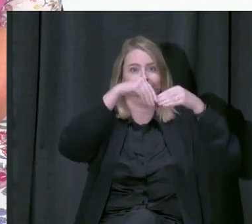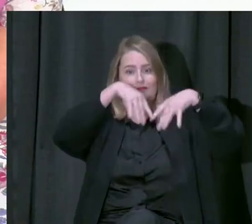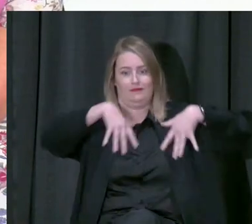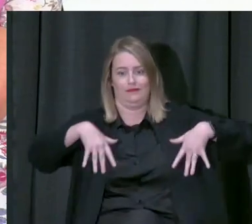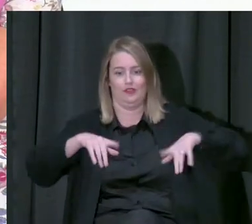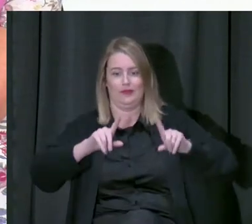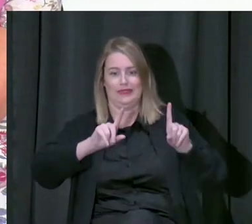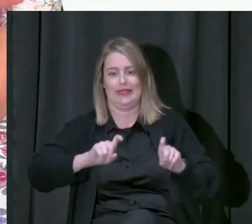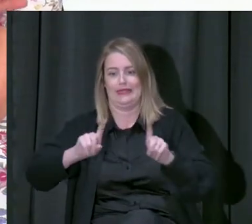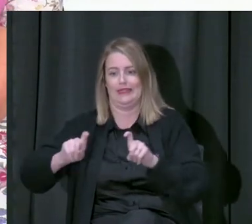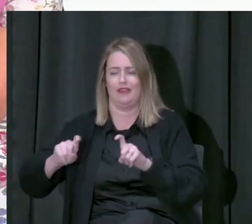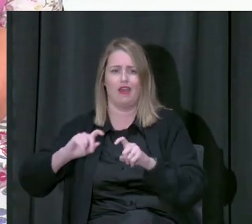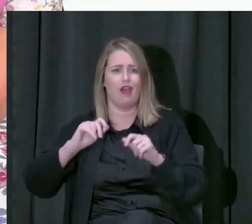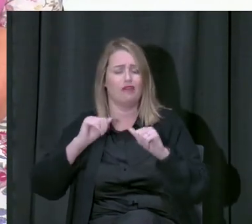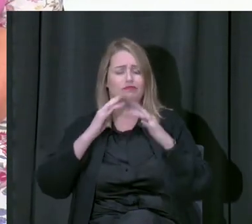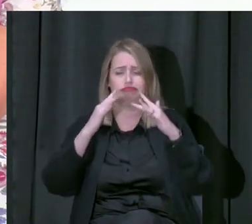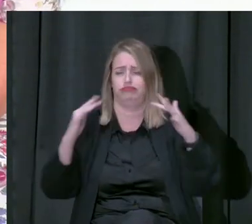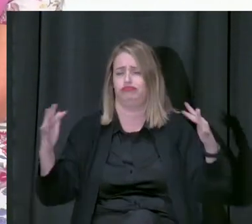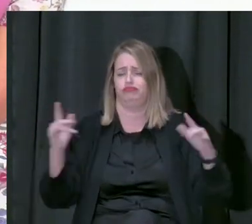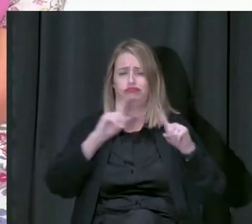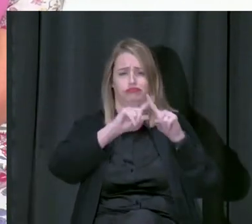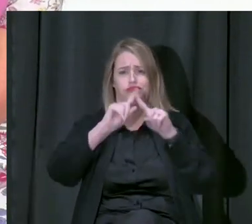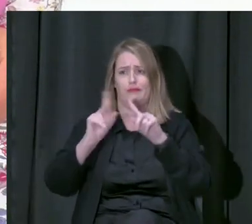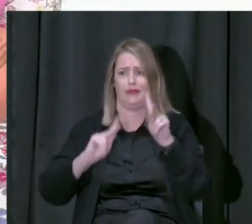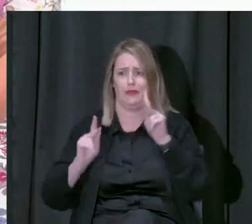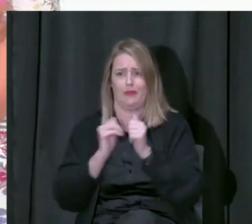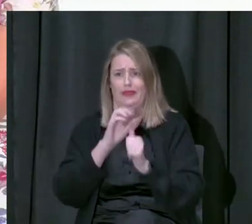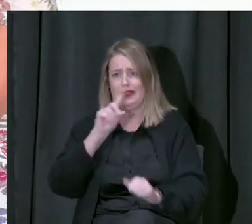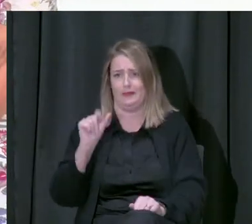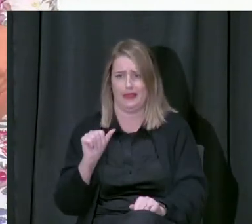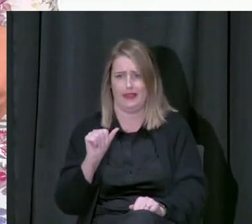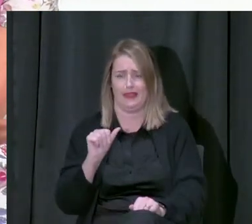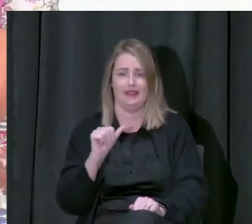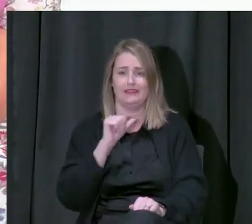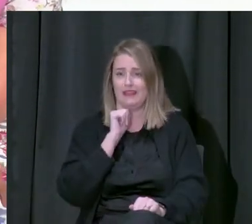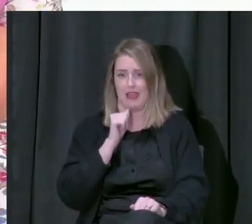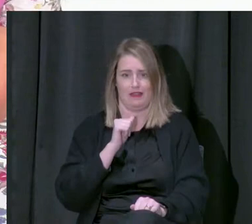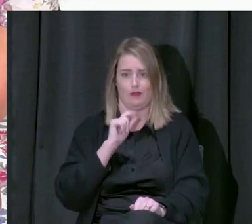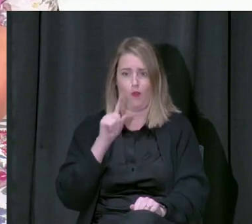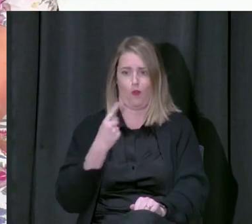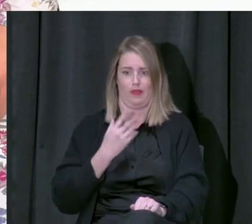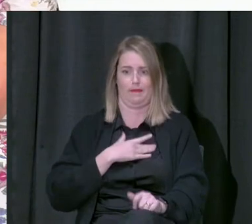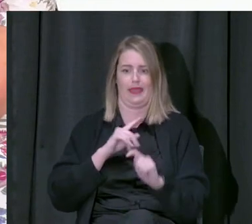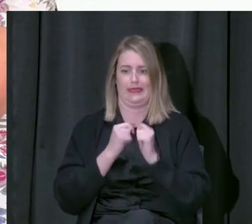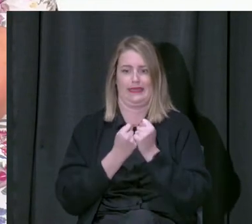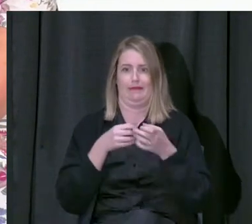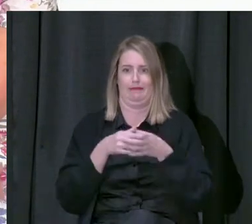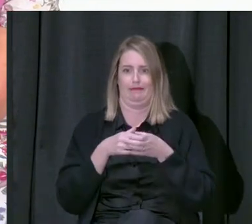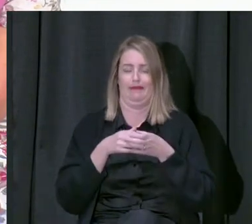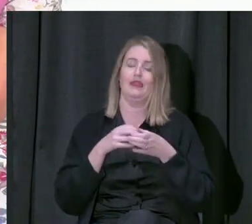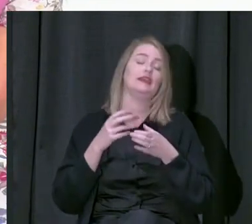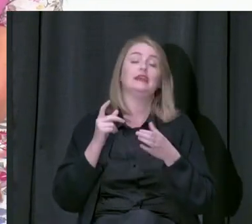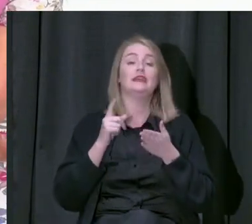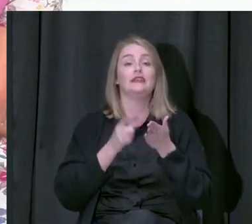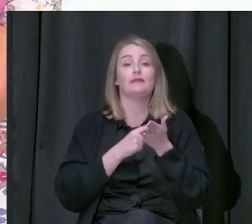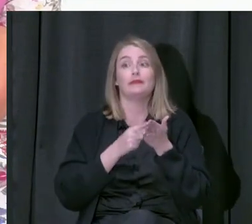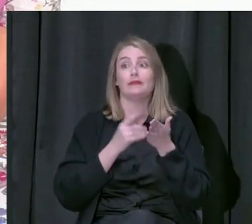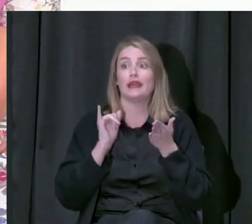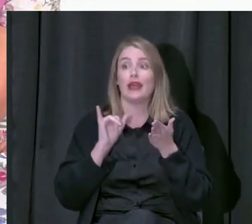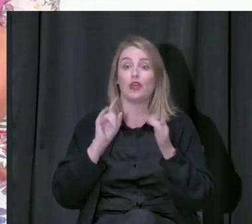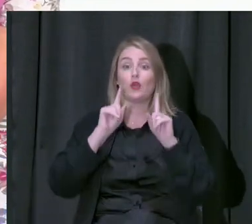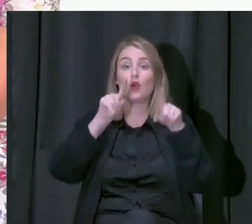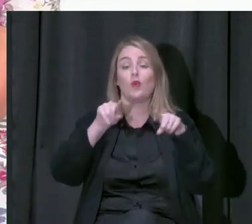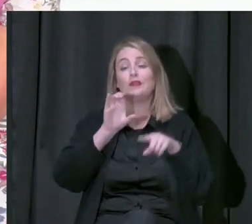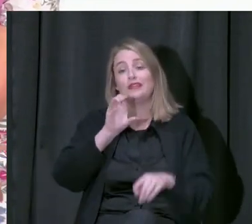it's all inclusive, people with disabilities. So I'm not the only one. Sometimes it's just as simple as Going to the CVS store with a